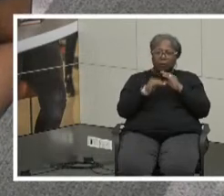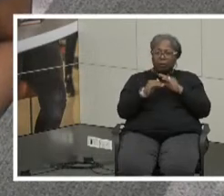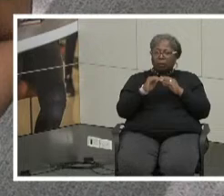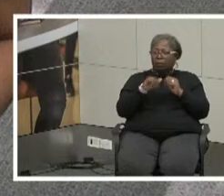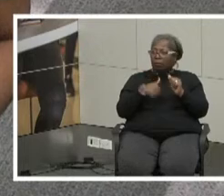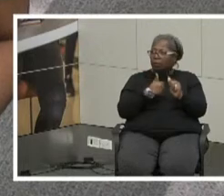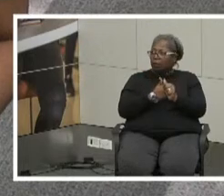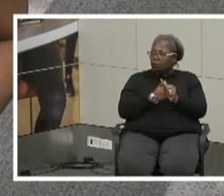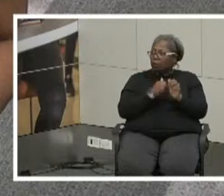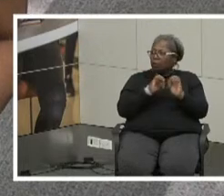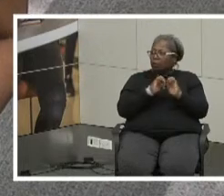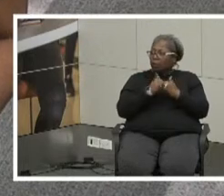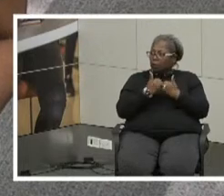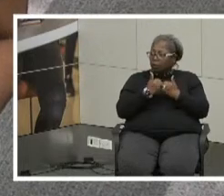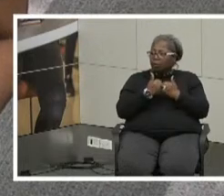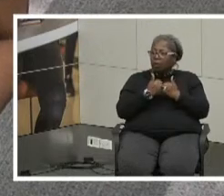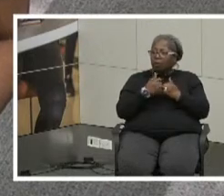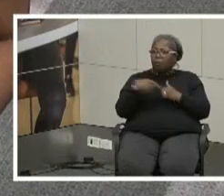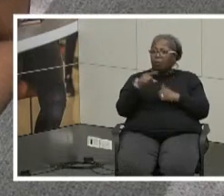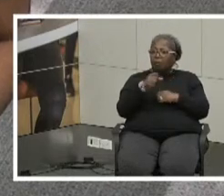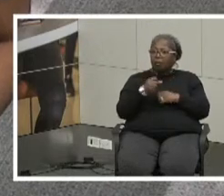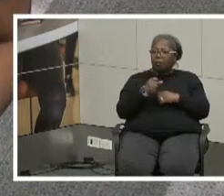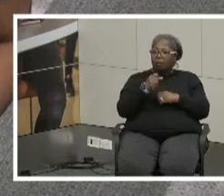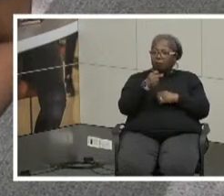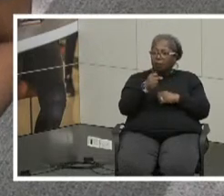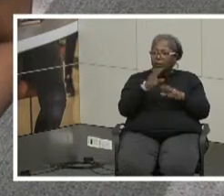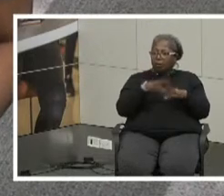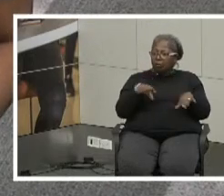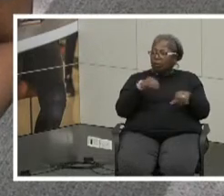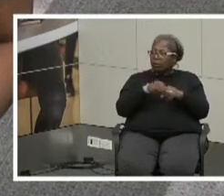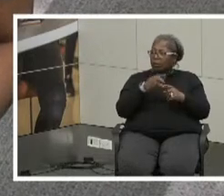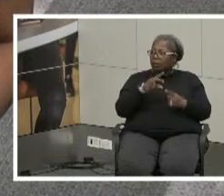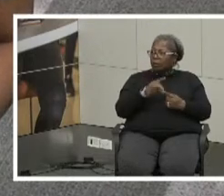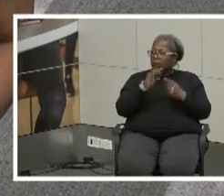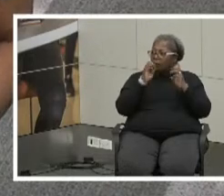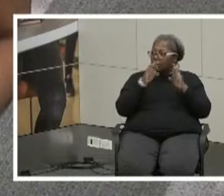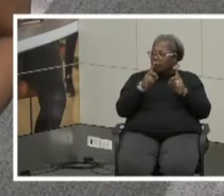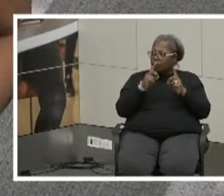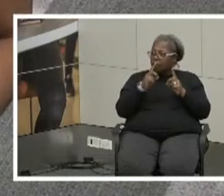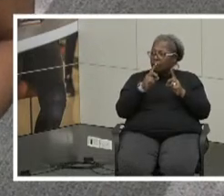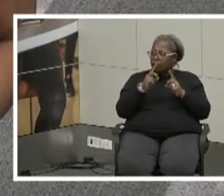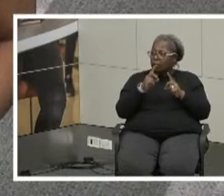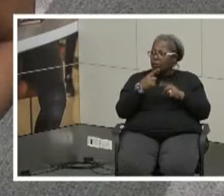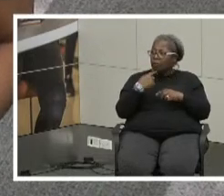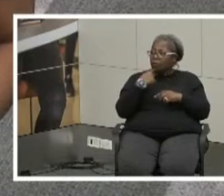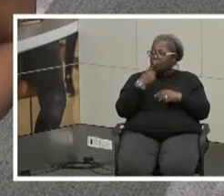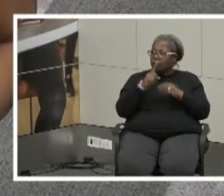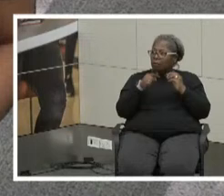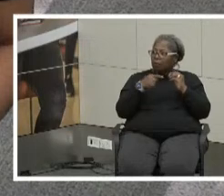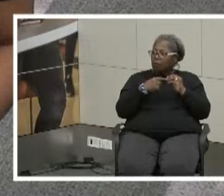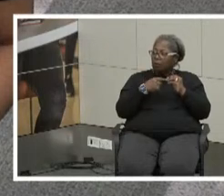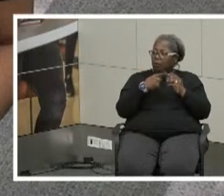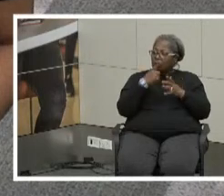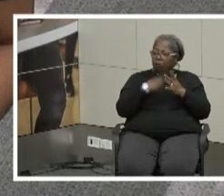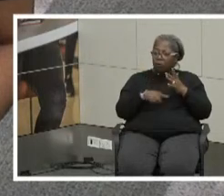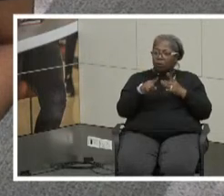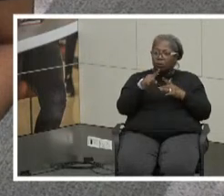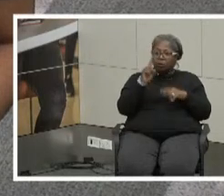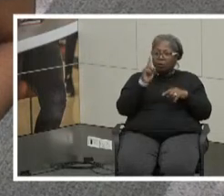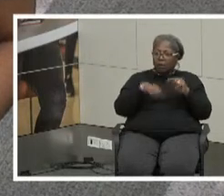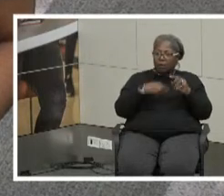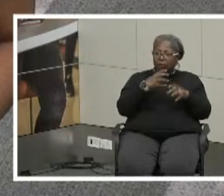backup on how they are placing children there in special ed they tell you about what you can